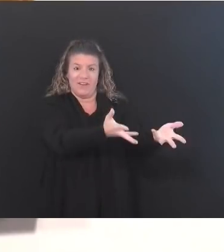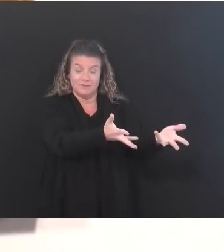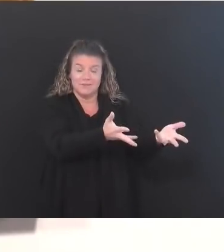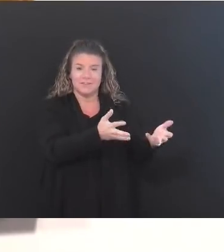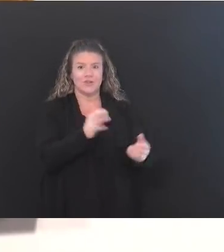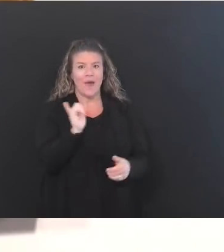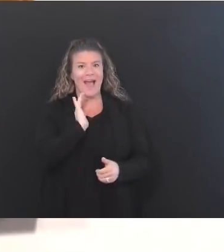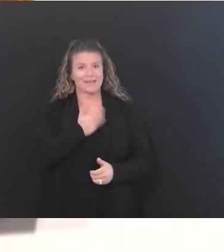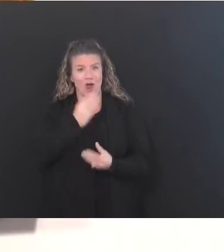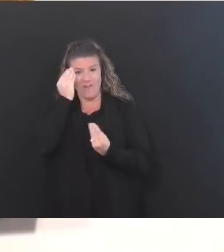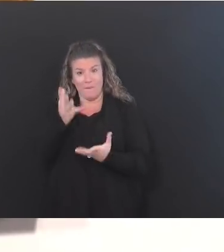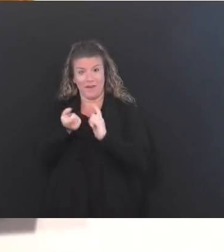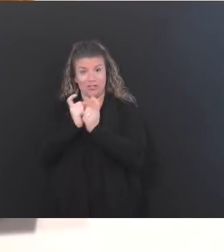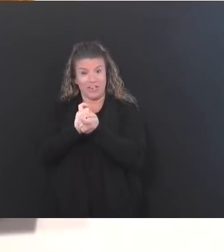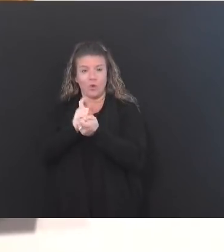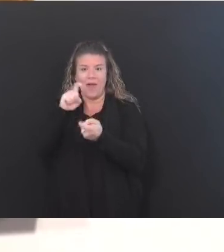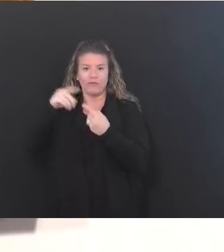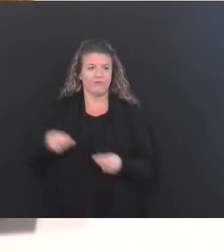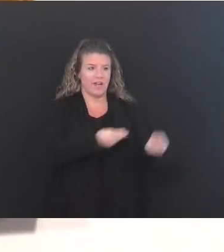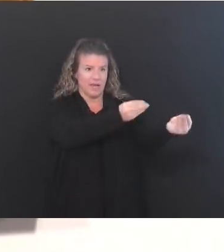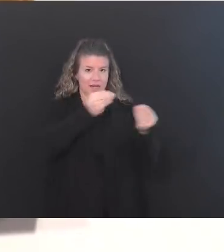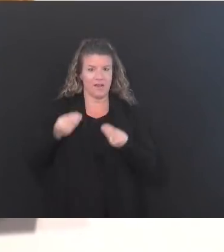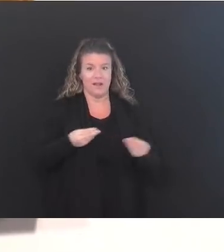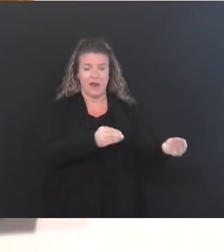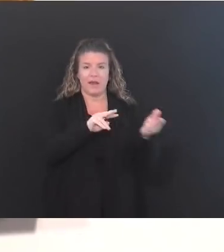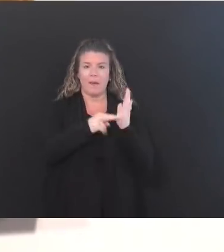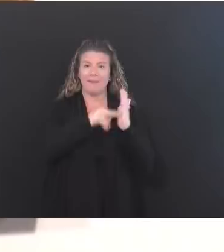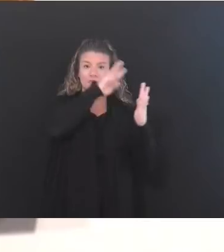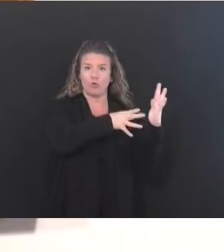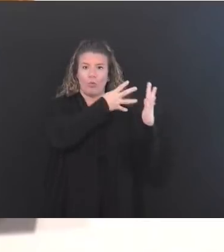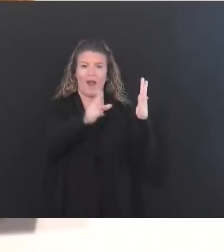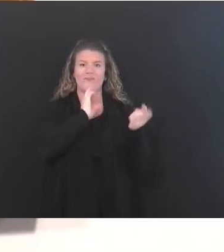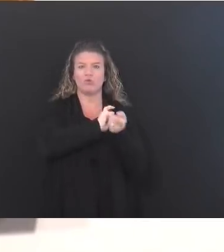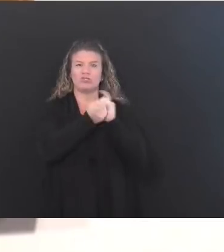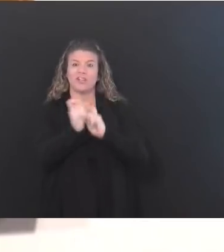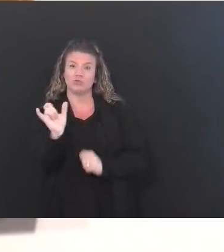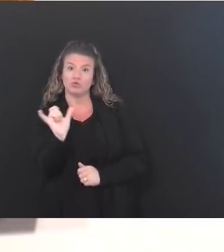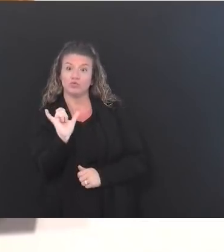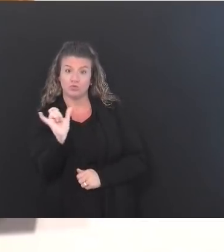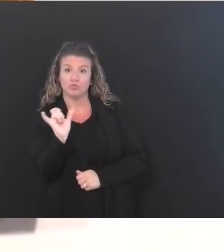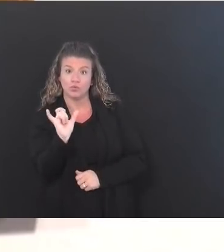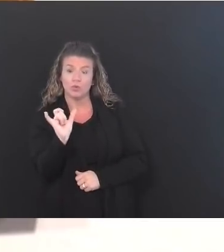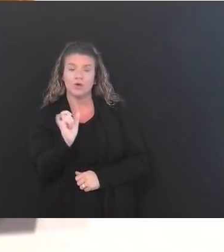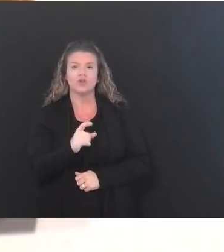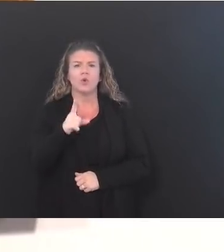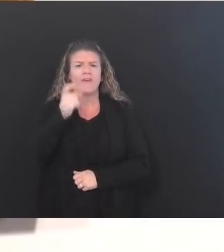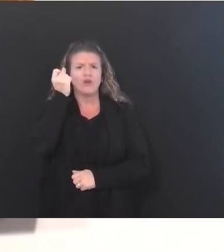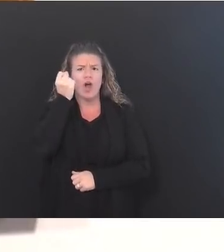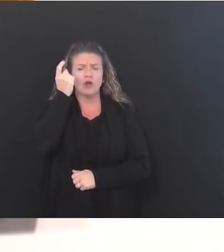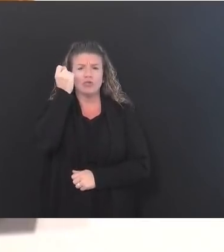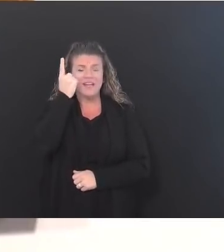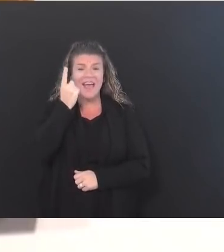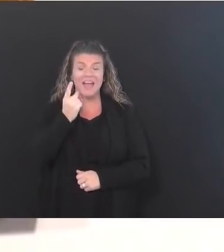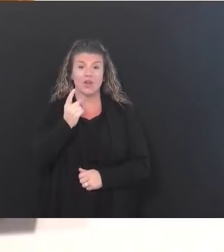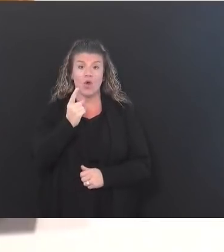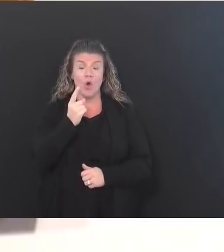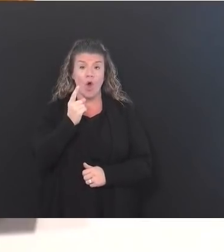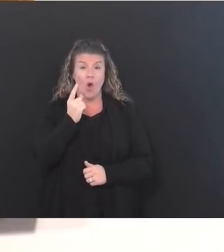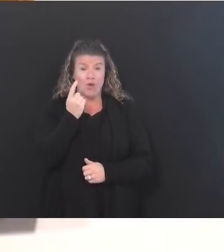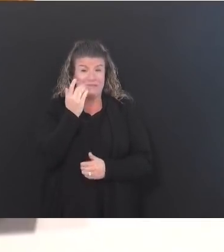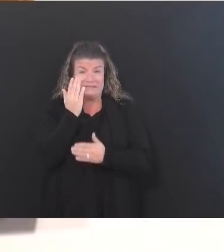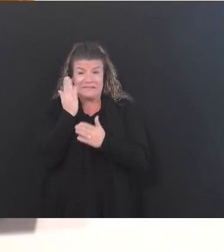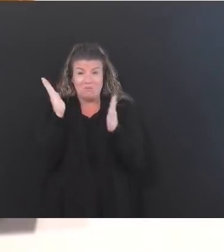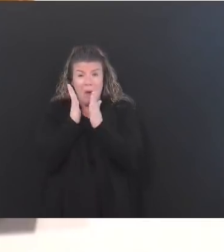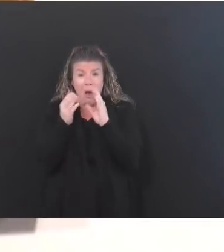changes that is fed to them, so do the models. And in fact, little differences in what is put in can lead to